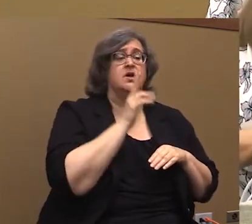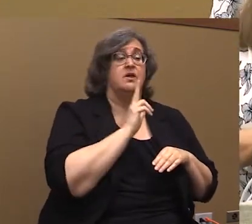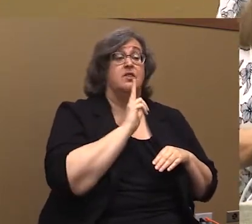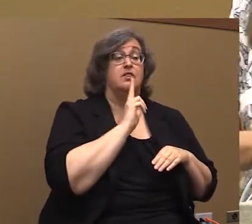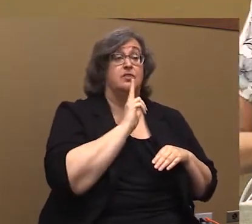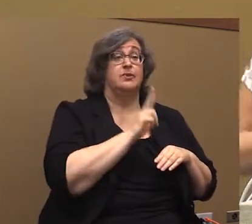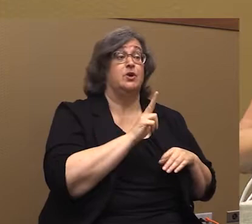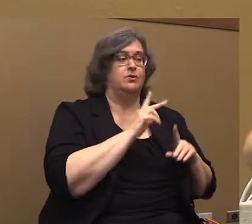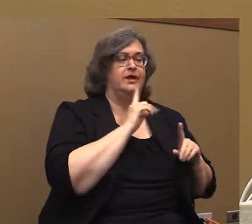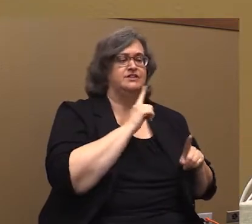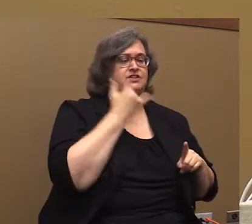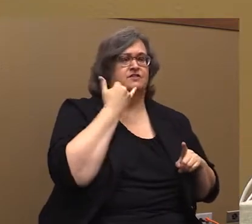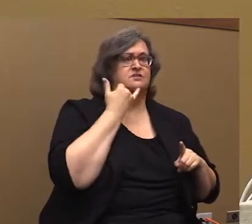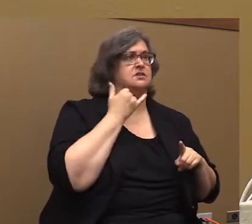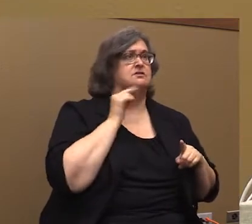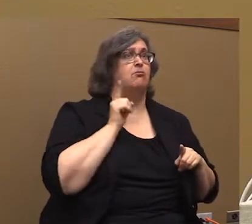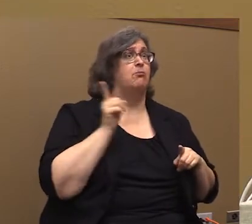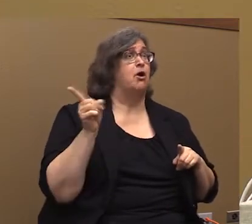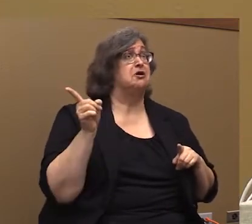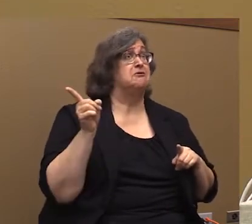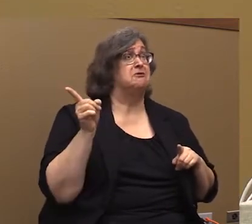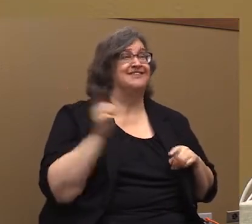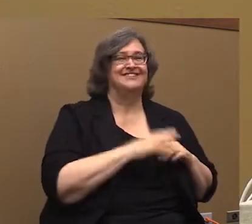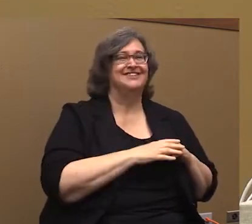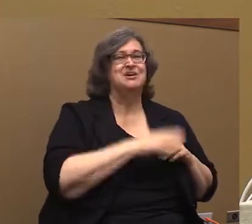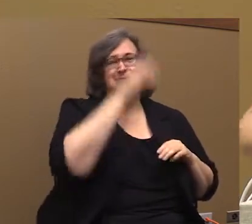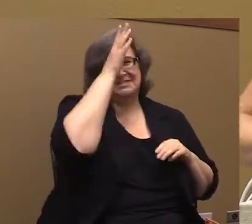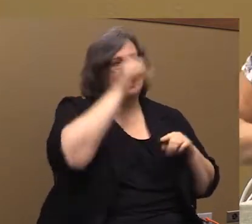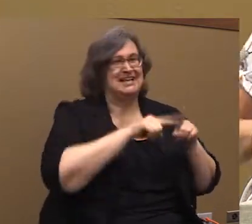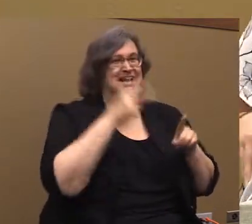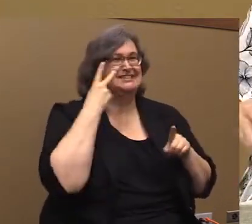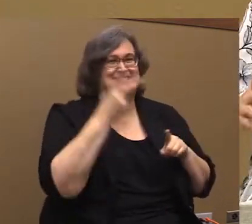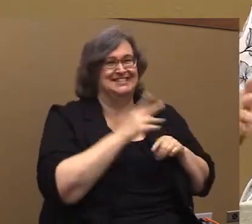where's mom? And the 3-year-old just